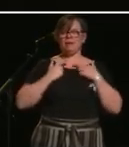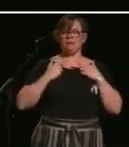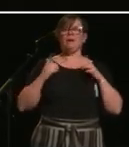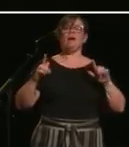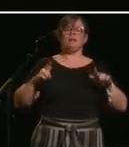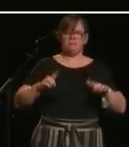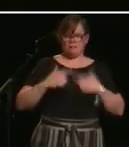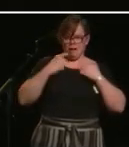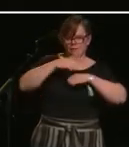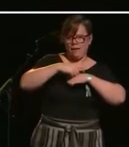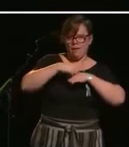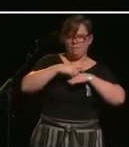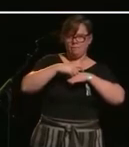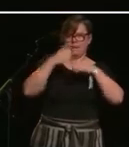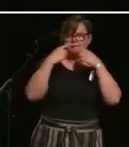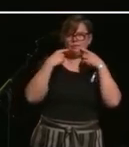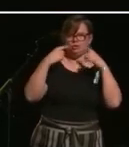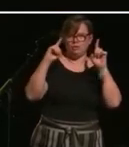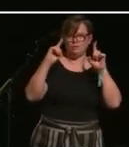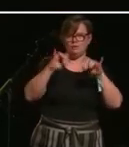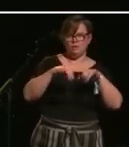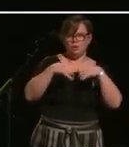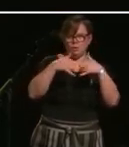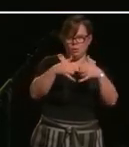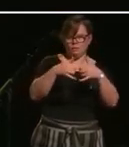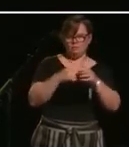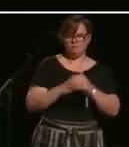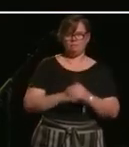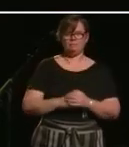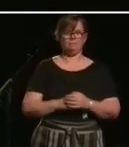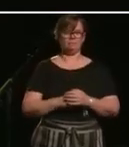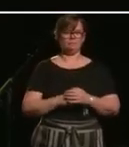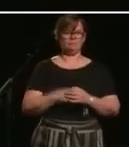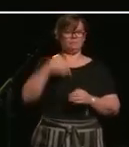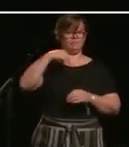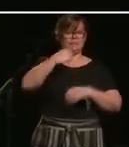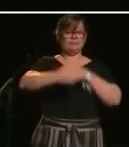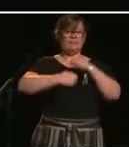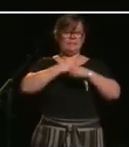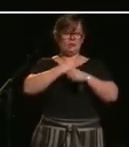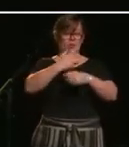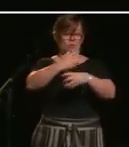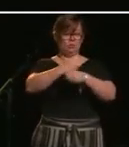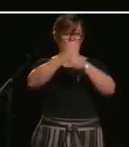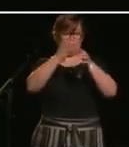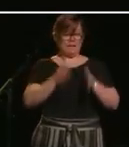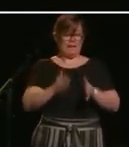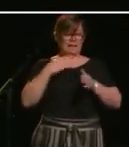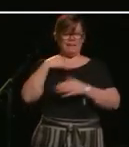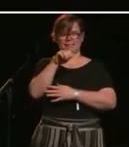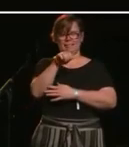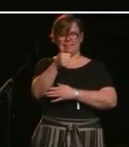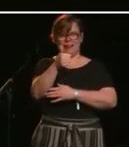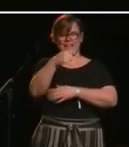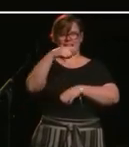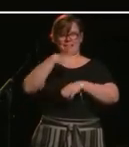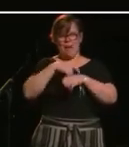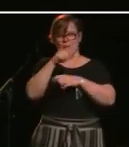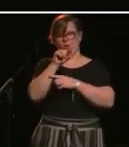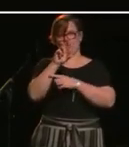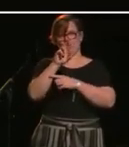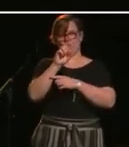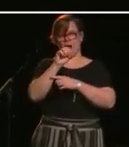Lifetime Achievement Award. This year's recipient is a 10-time Grammy